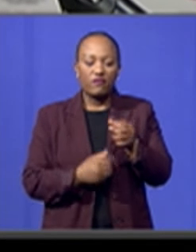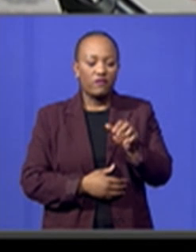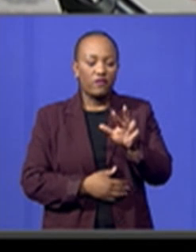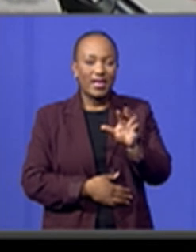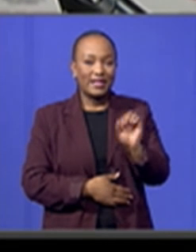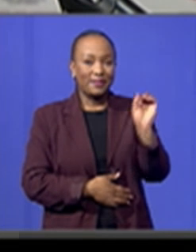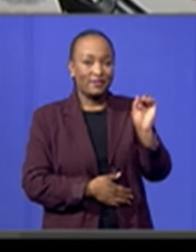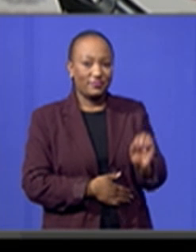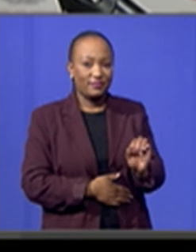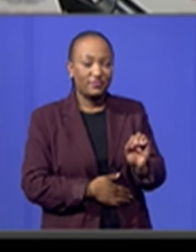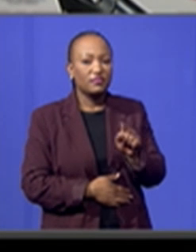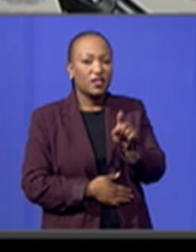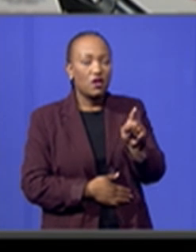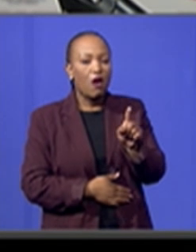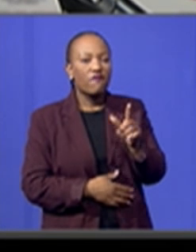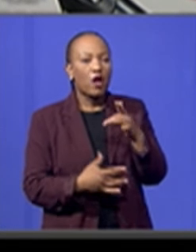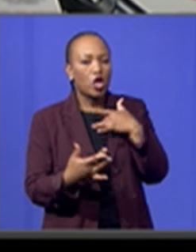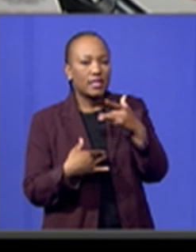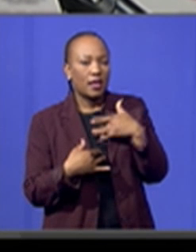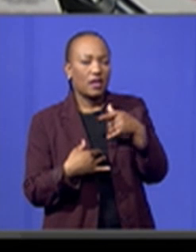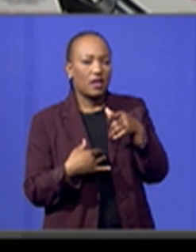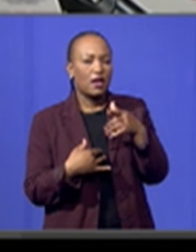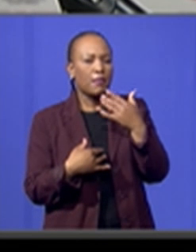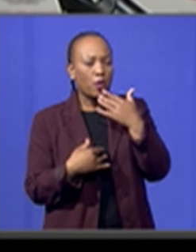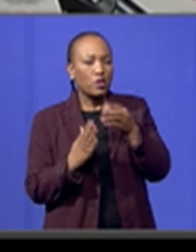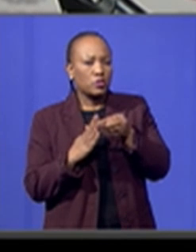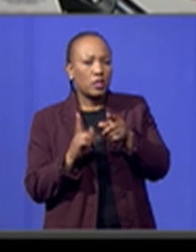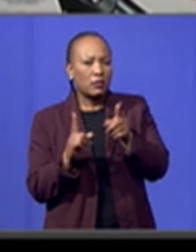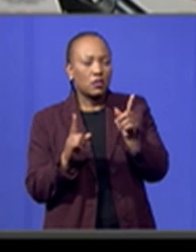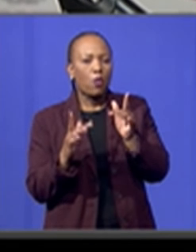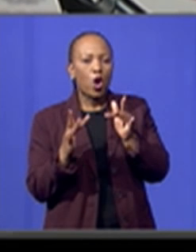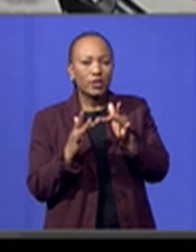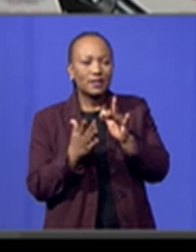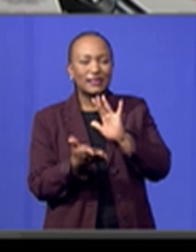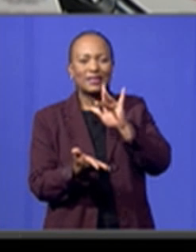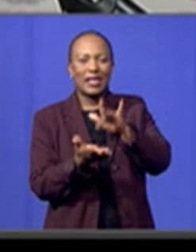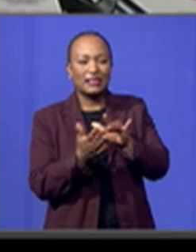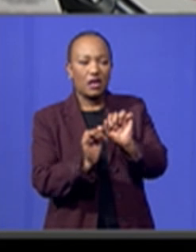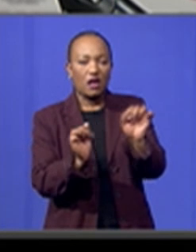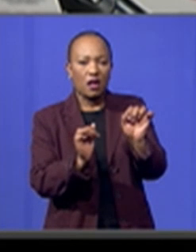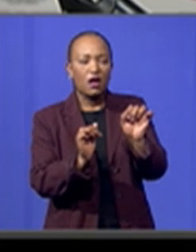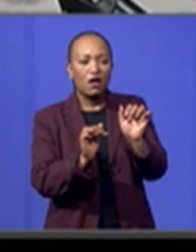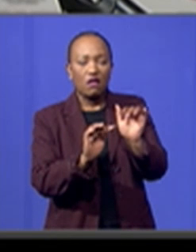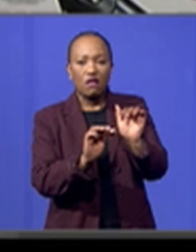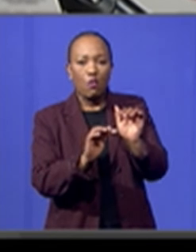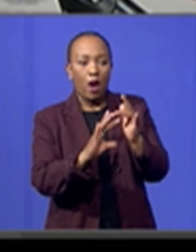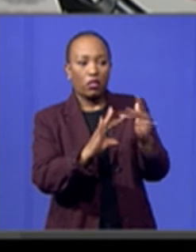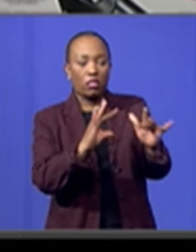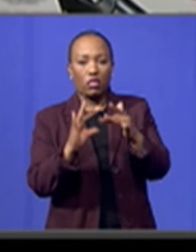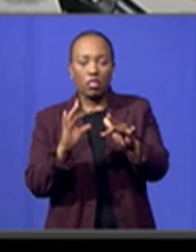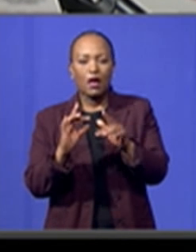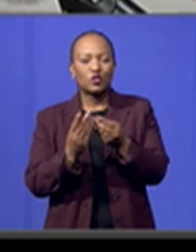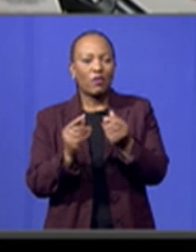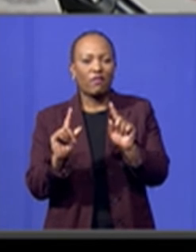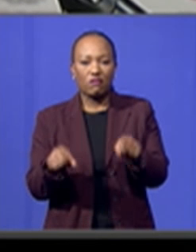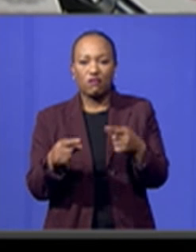of queries received through its contact center due to the need to escalate these queries